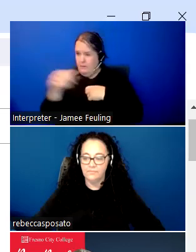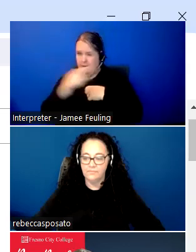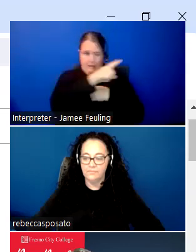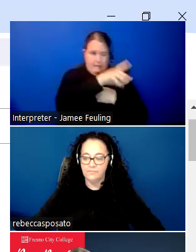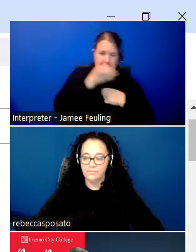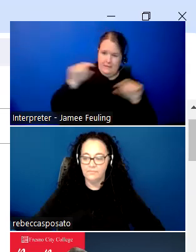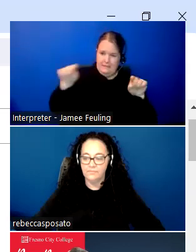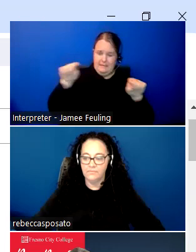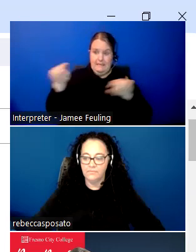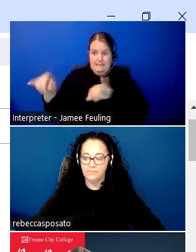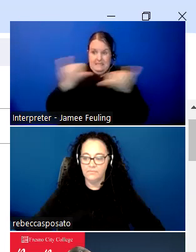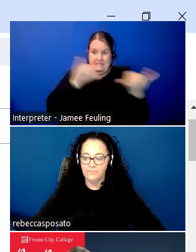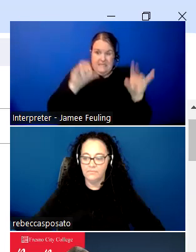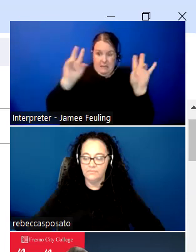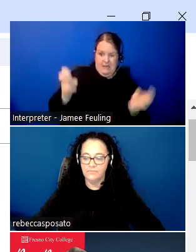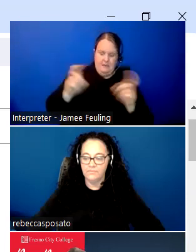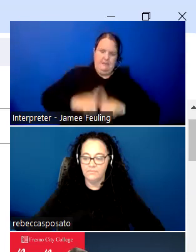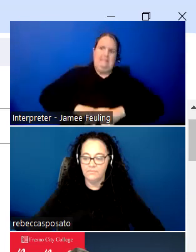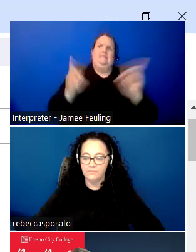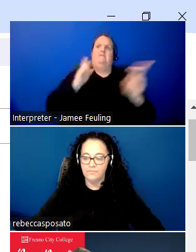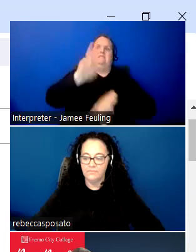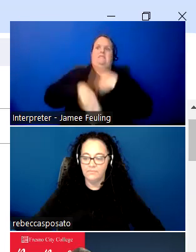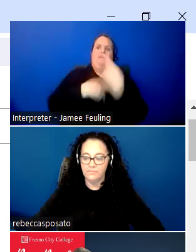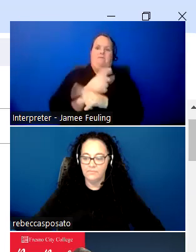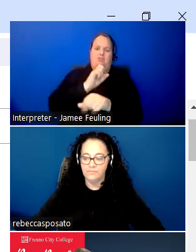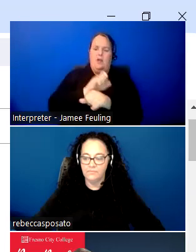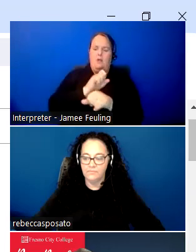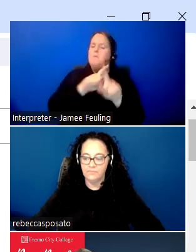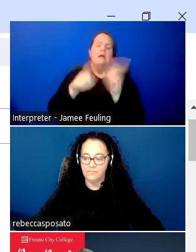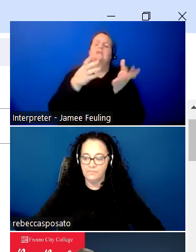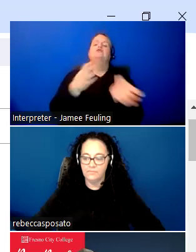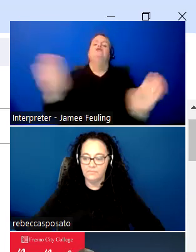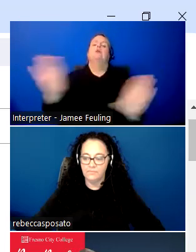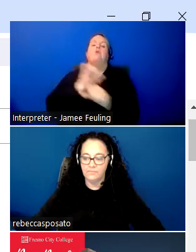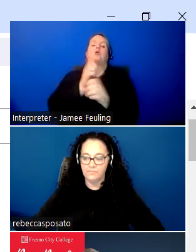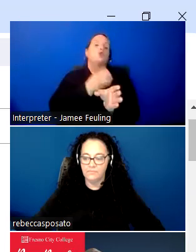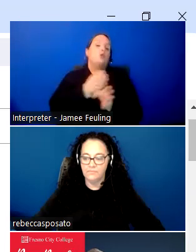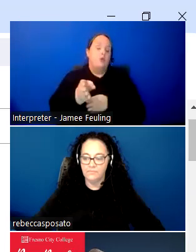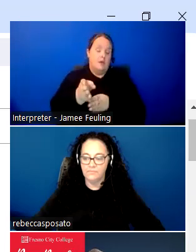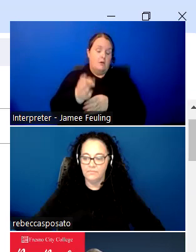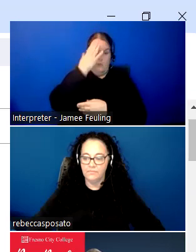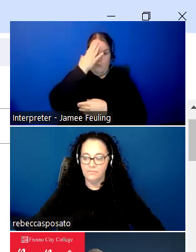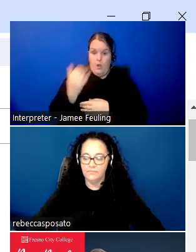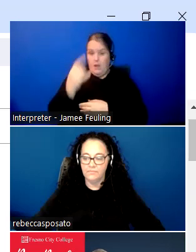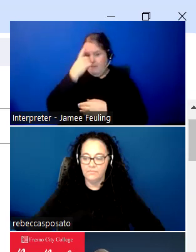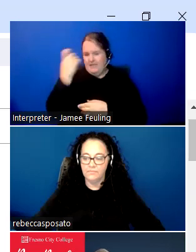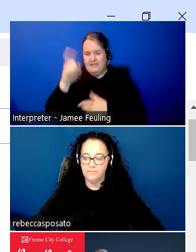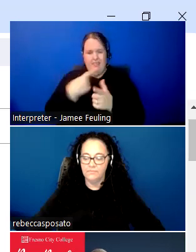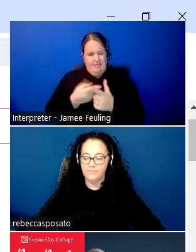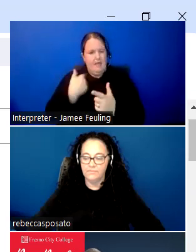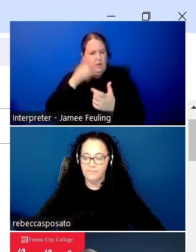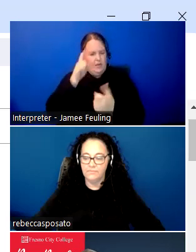general idea? What is a general career you'd like to do? Because then we can kind of almost